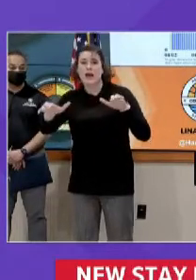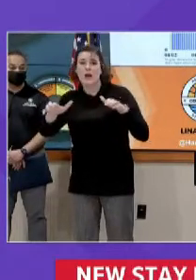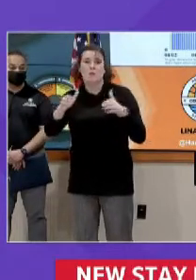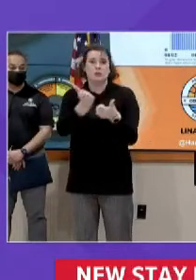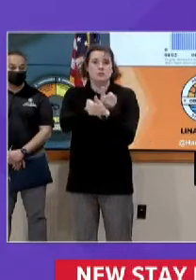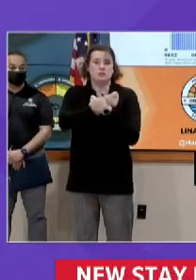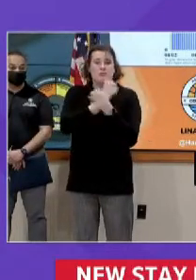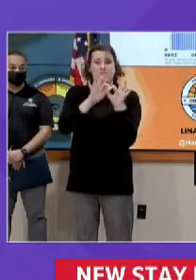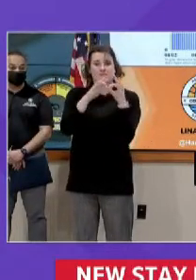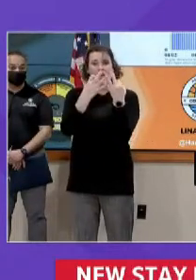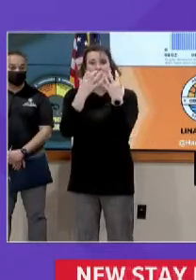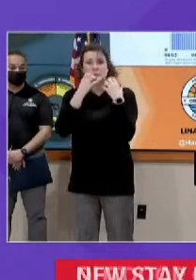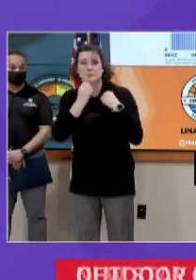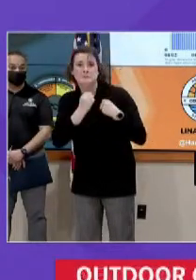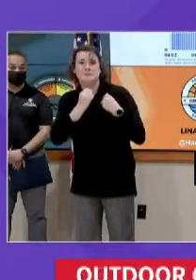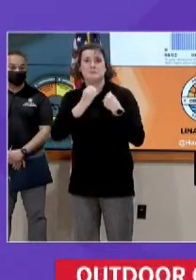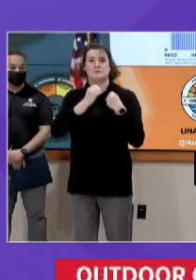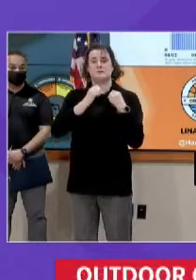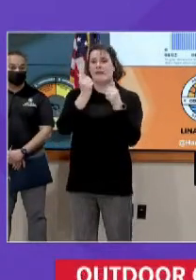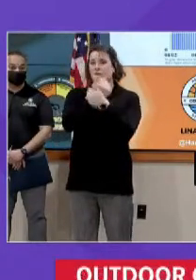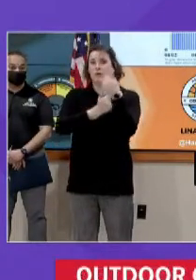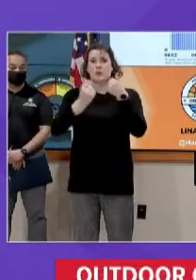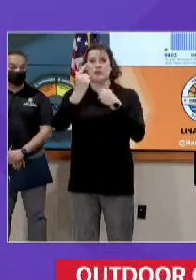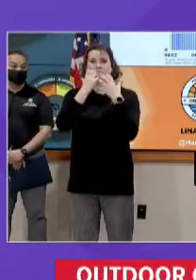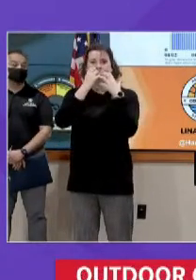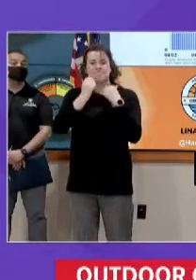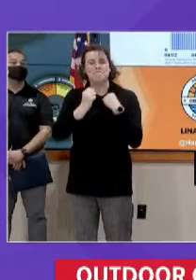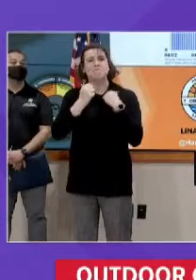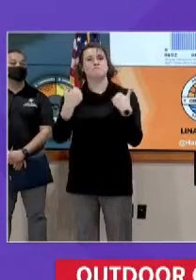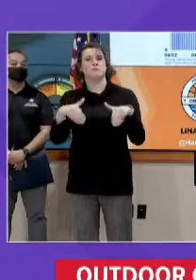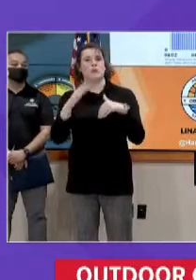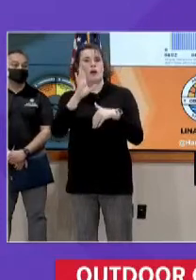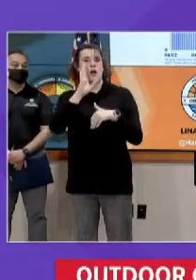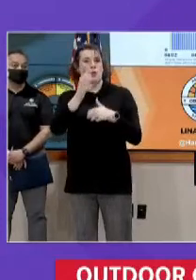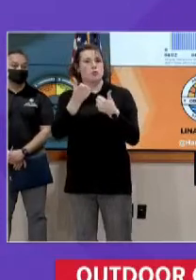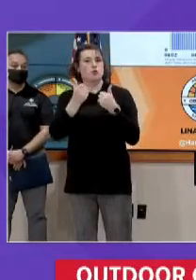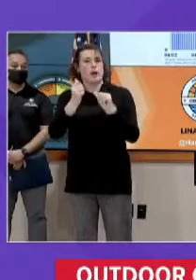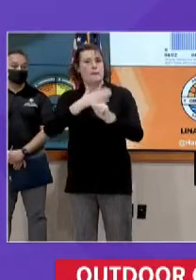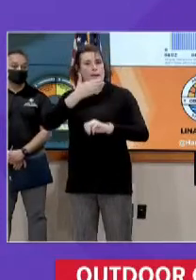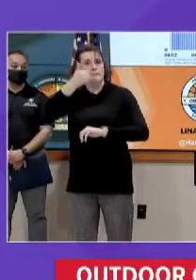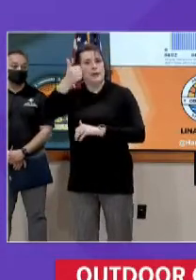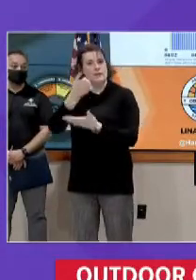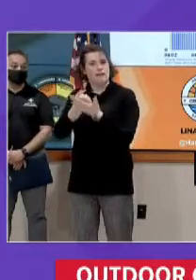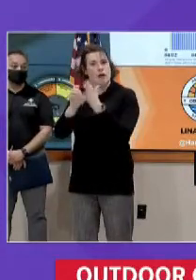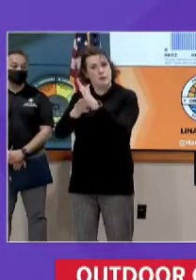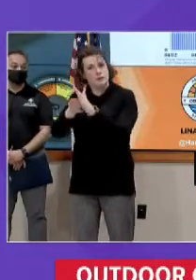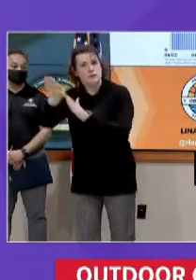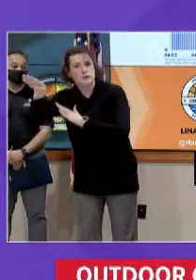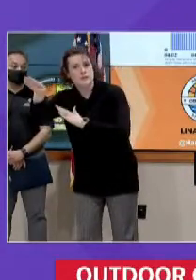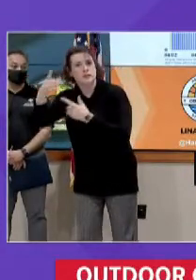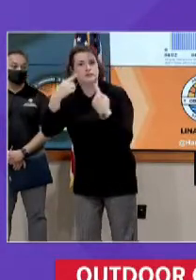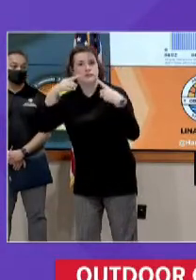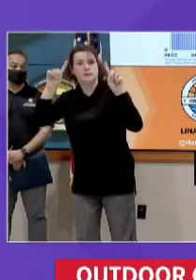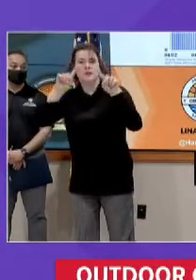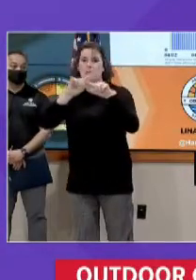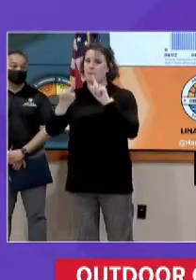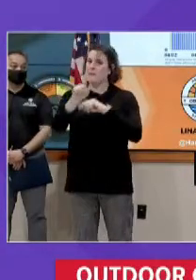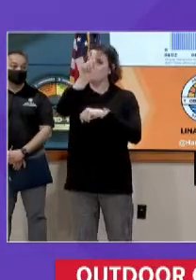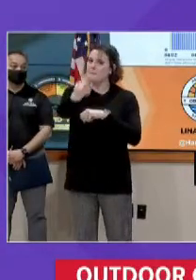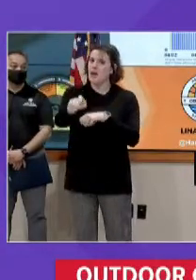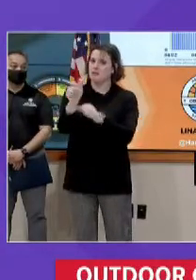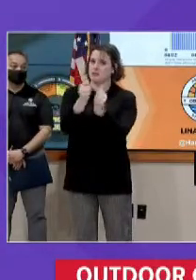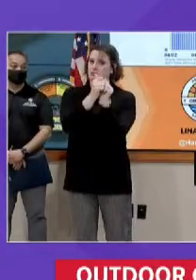coworkers, and to get the economy back on track. And I will do everything in my power to get us there. But we need to work together, all of